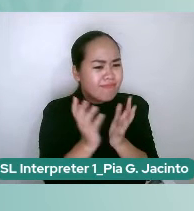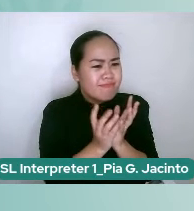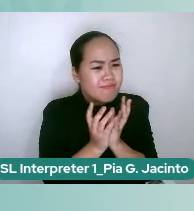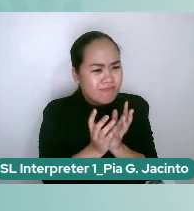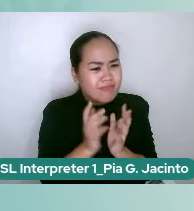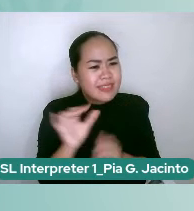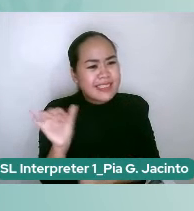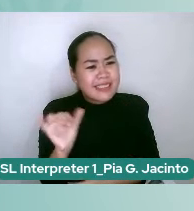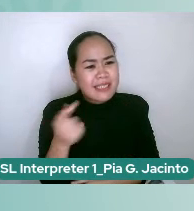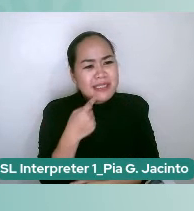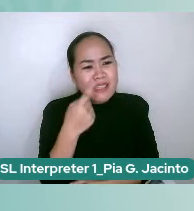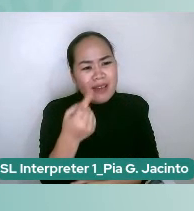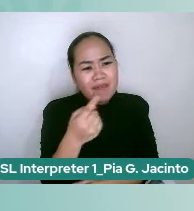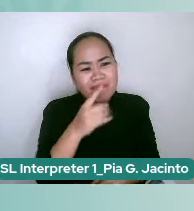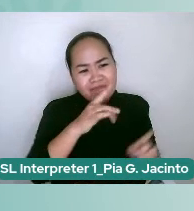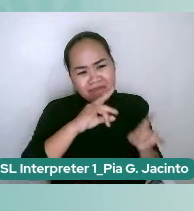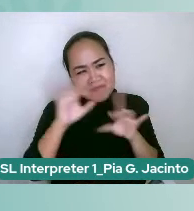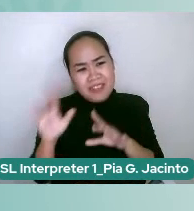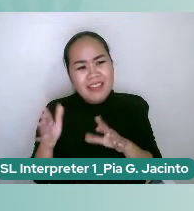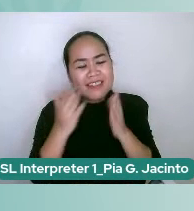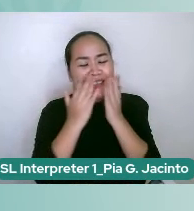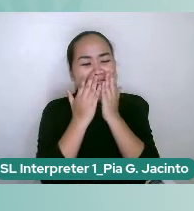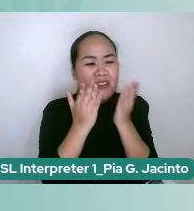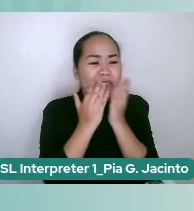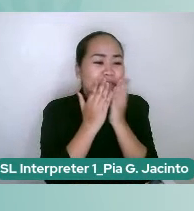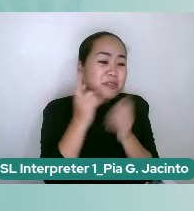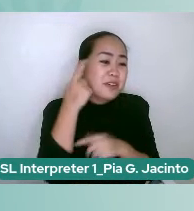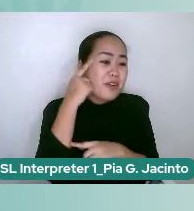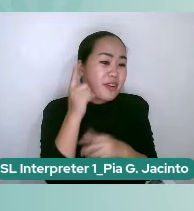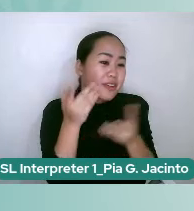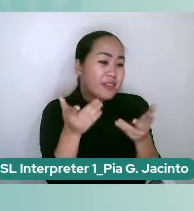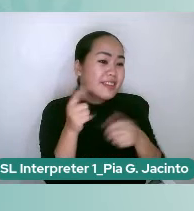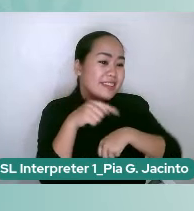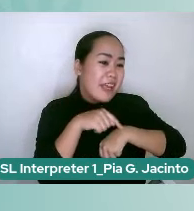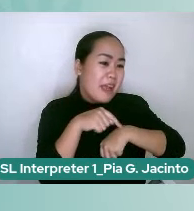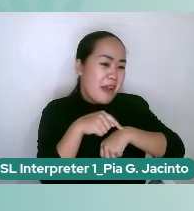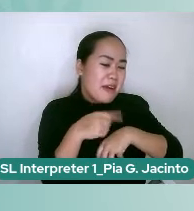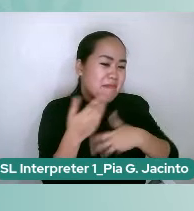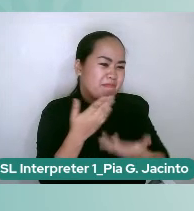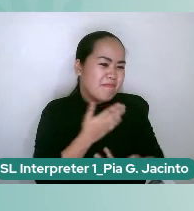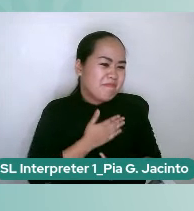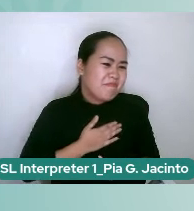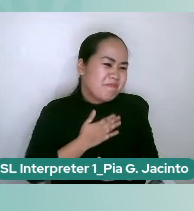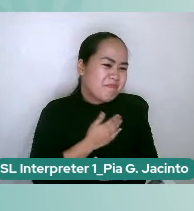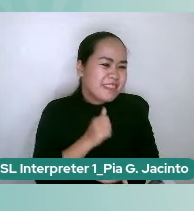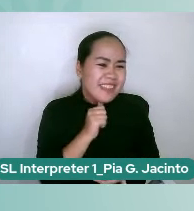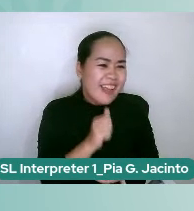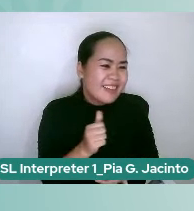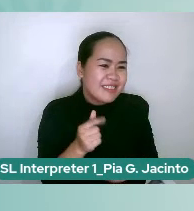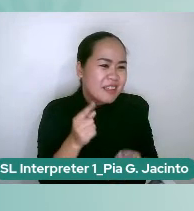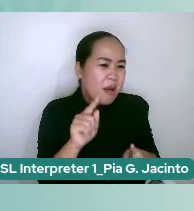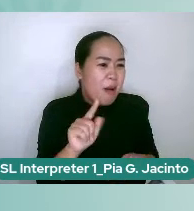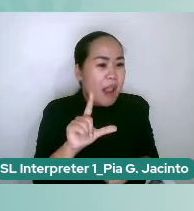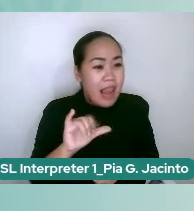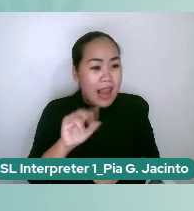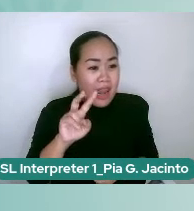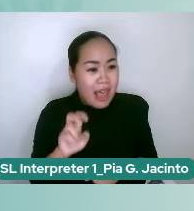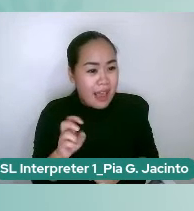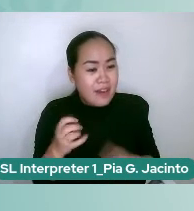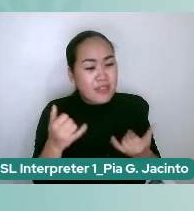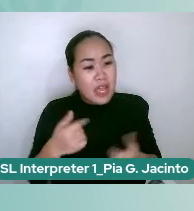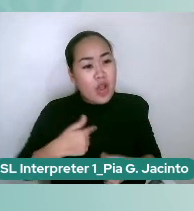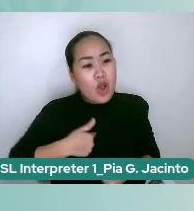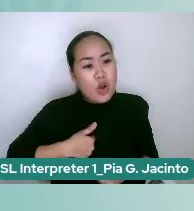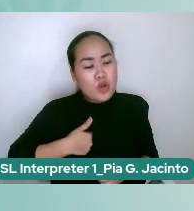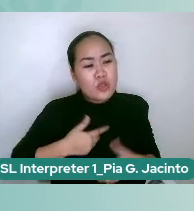Australia. So I thank you very much for your time. Excuse me for not being there live. I'm on leave this week, and I really